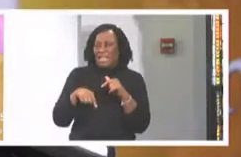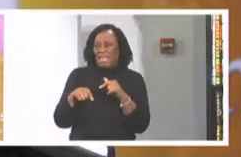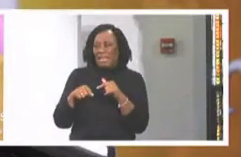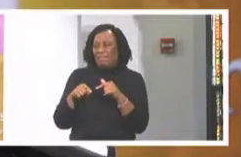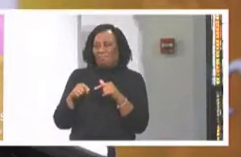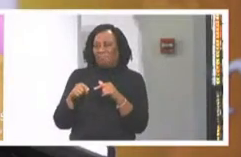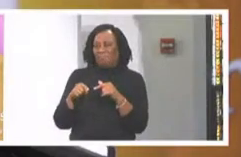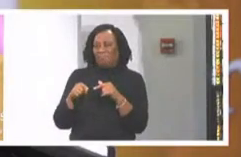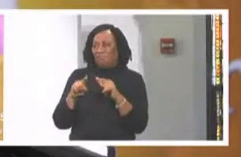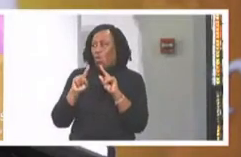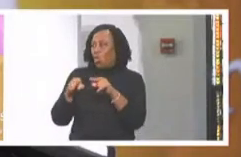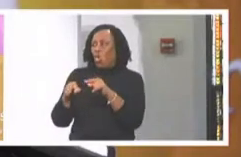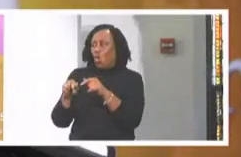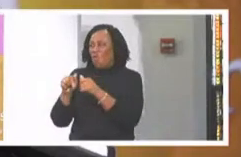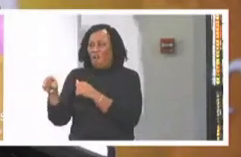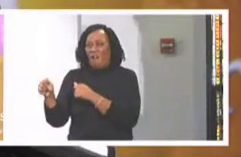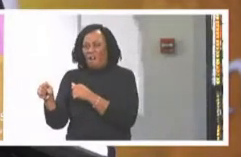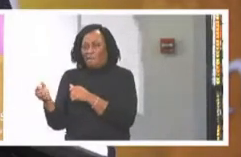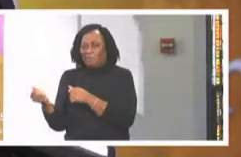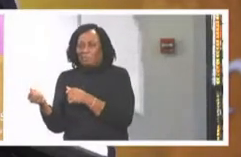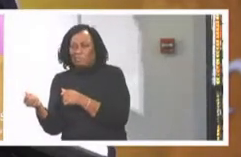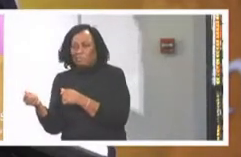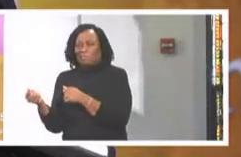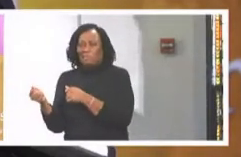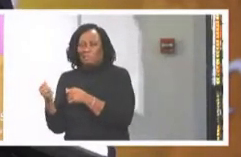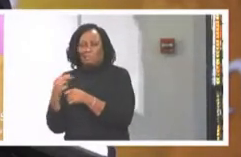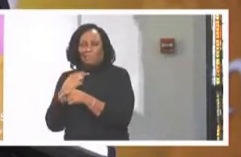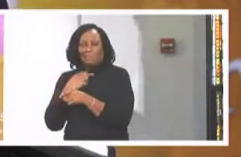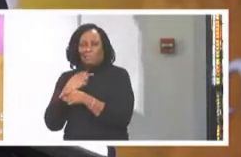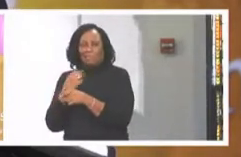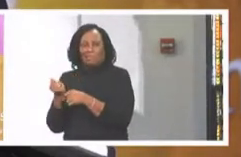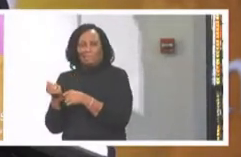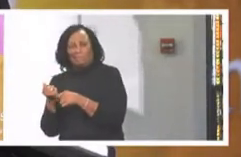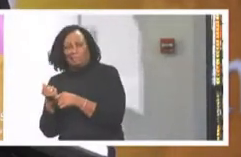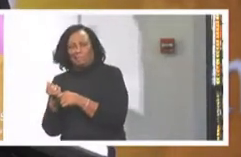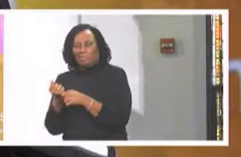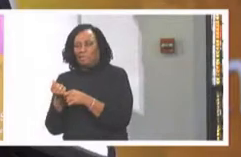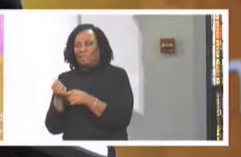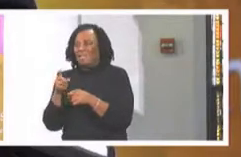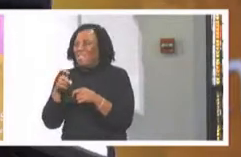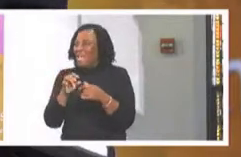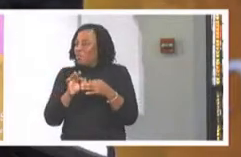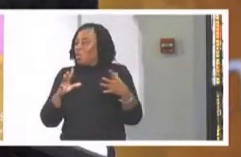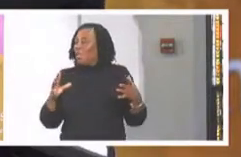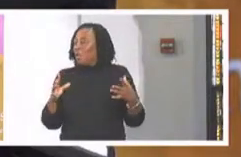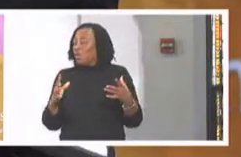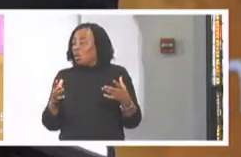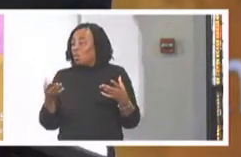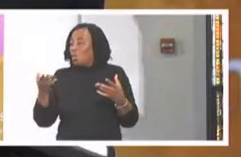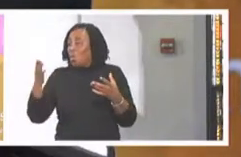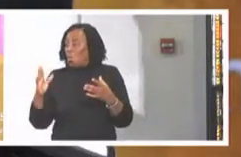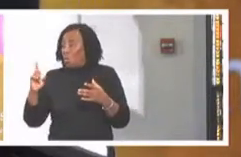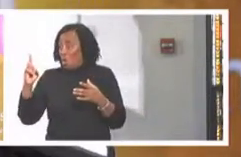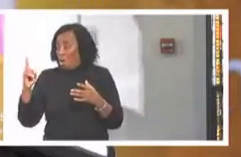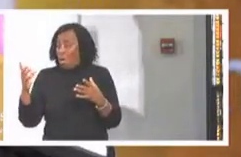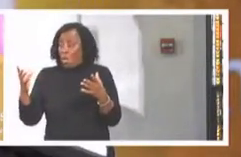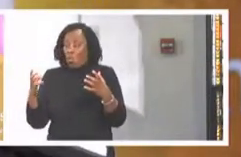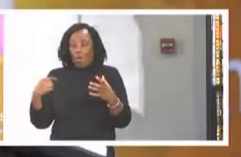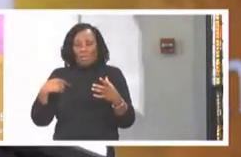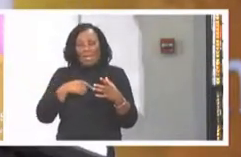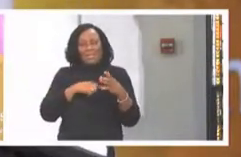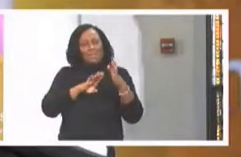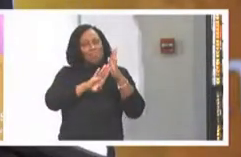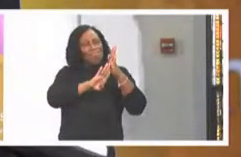around because he's tethered right there. You got to learn to let that stuff go. God is calling us to soar